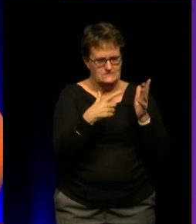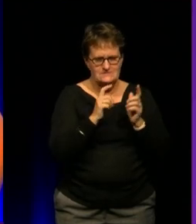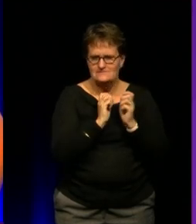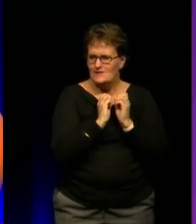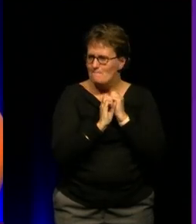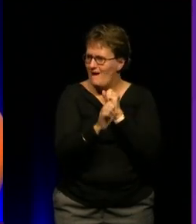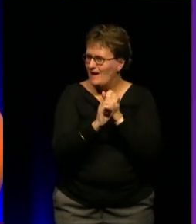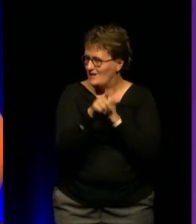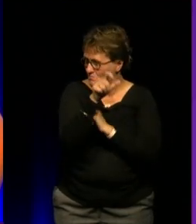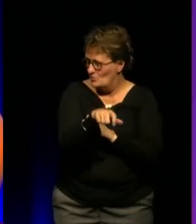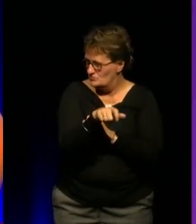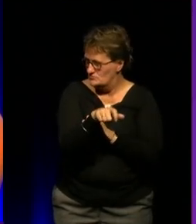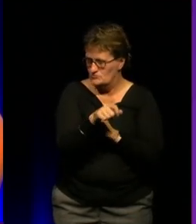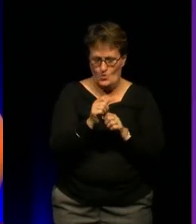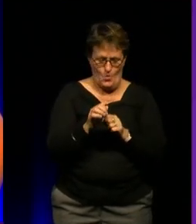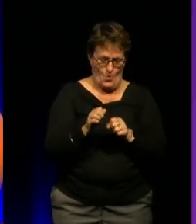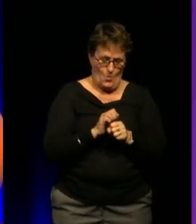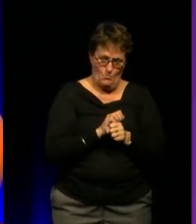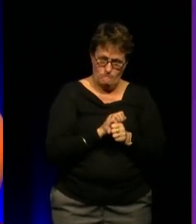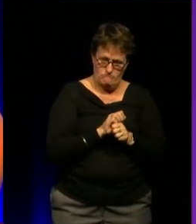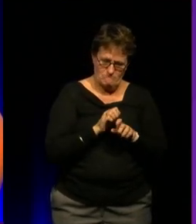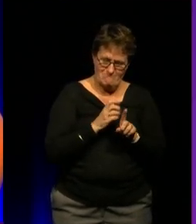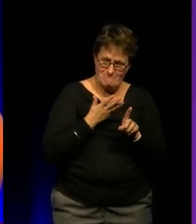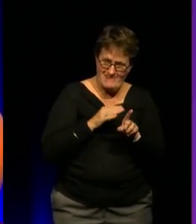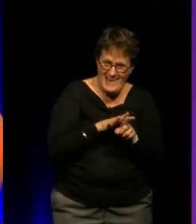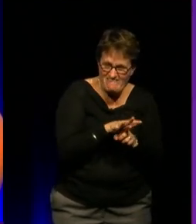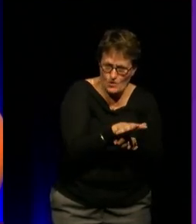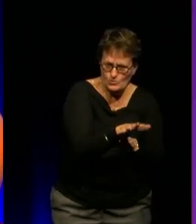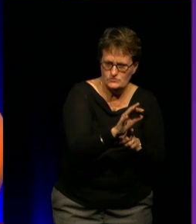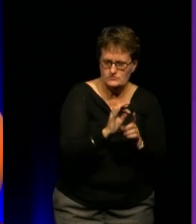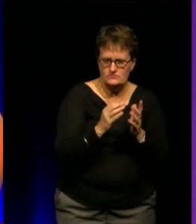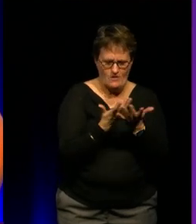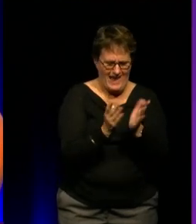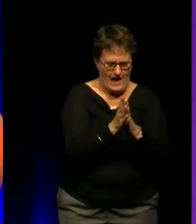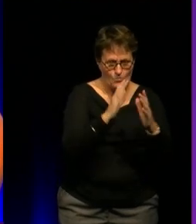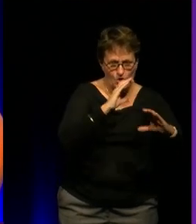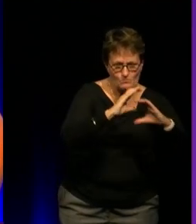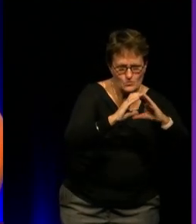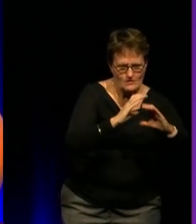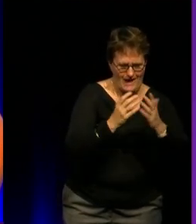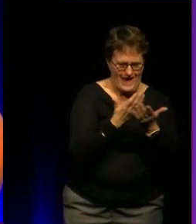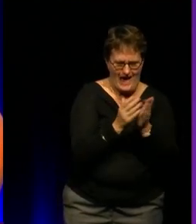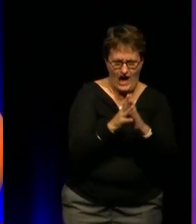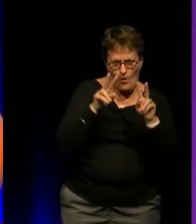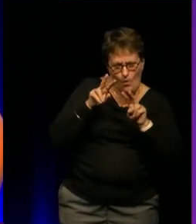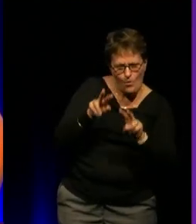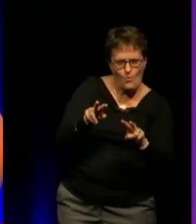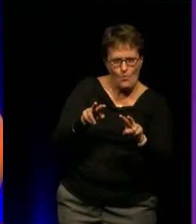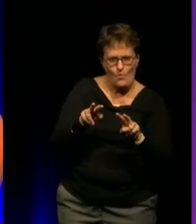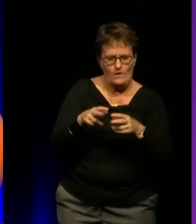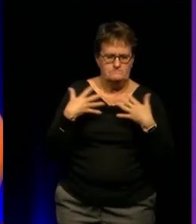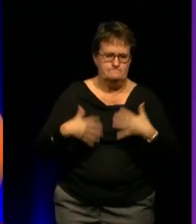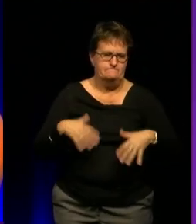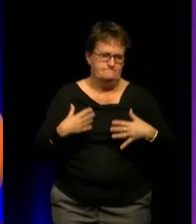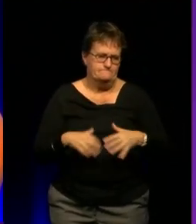influence on the product design and the product placement and the communication approach has been